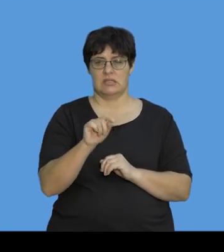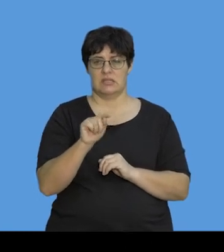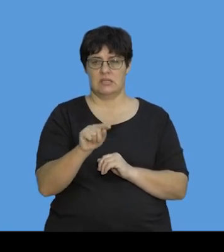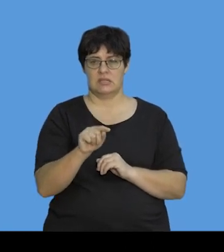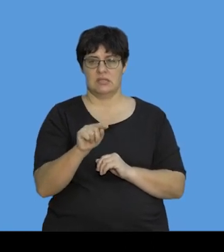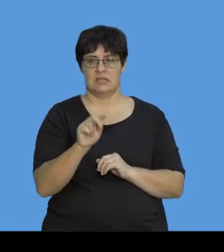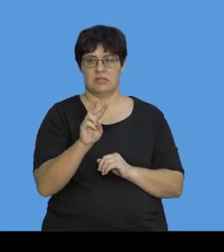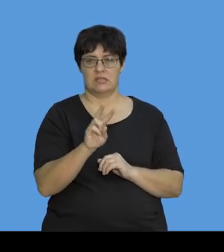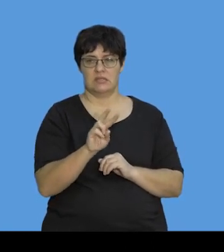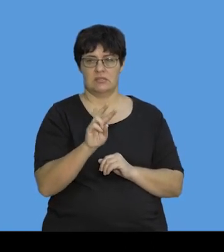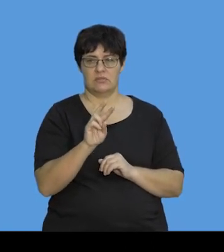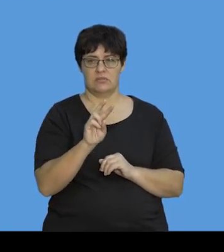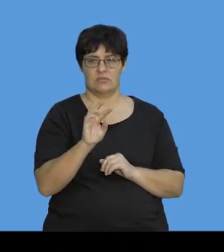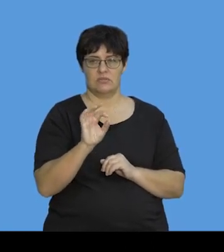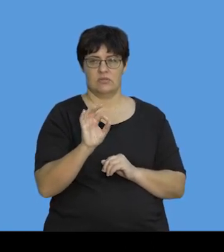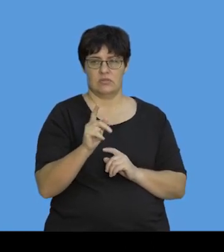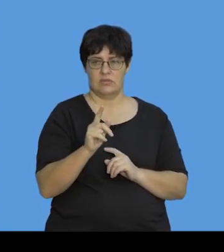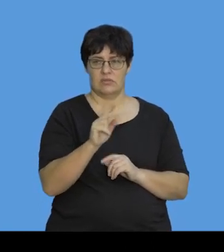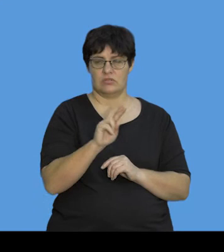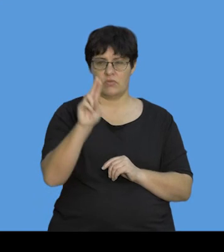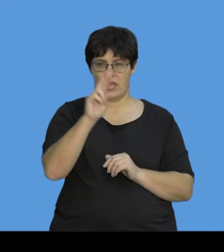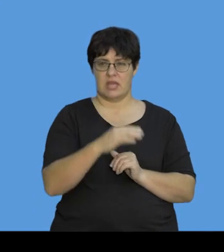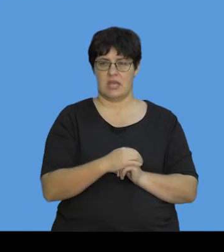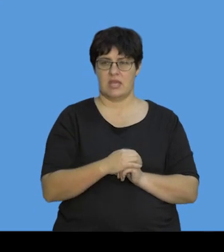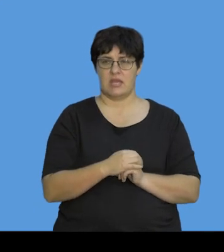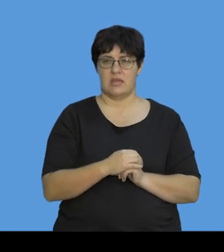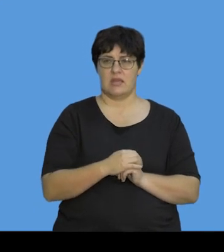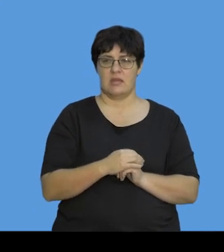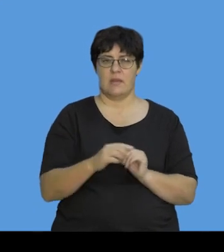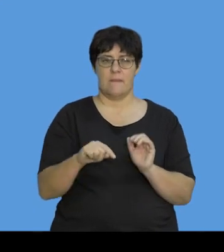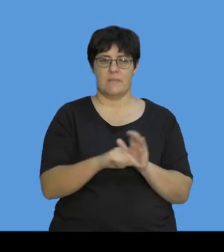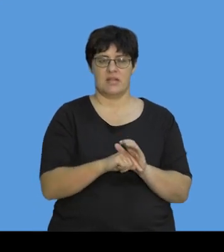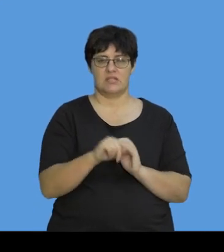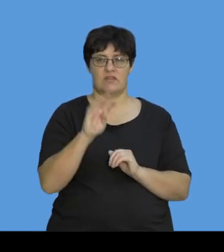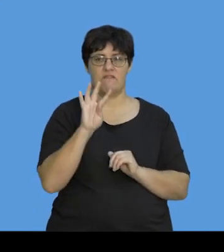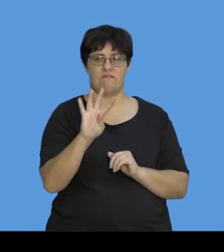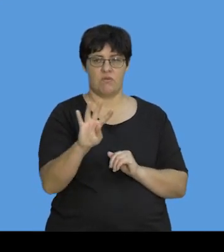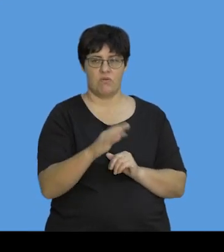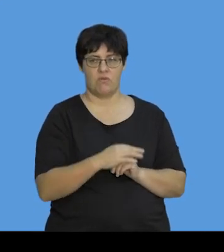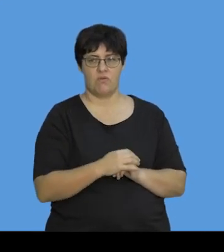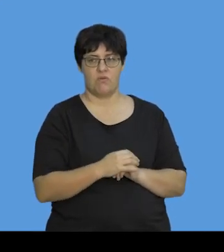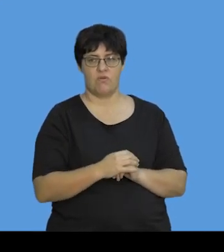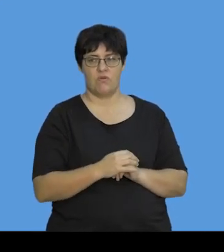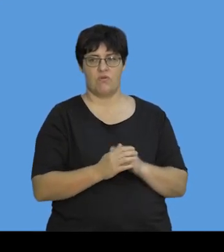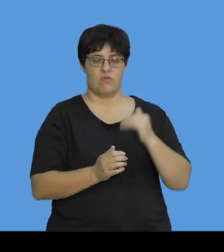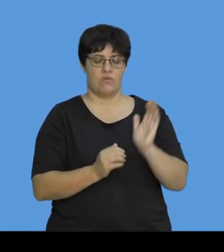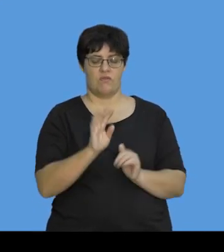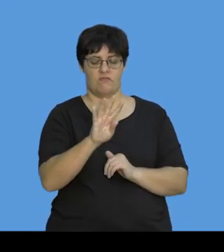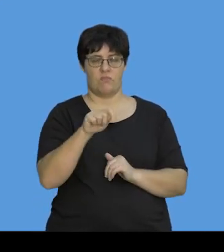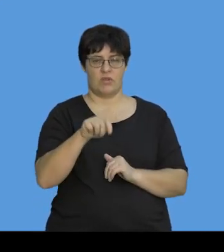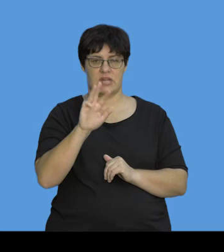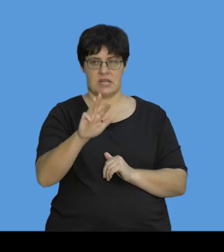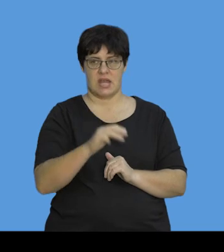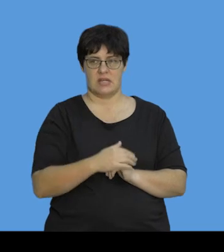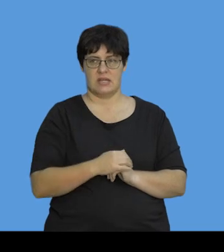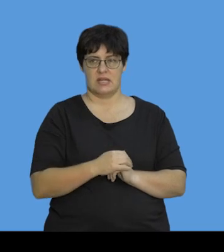the calculator, squared, minus 4 times 4.9